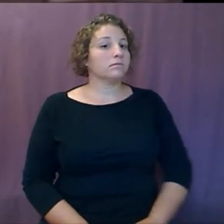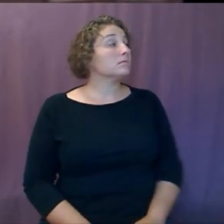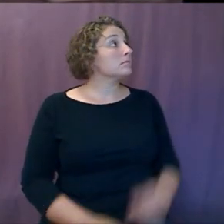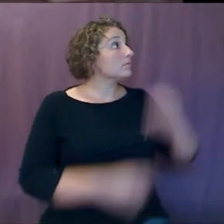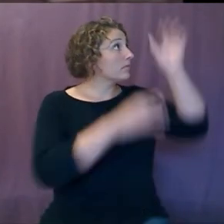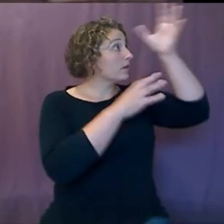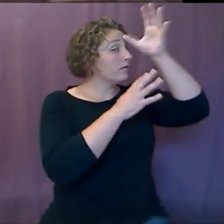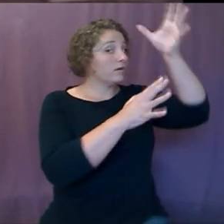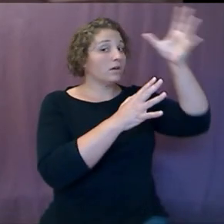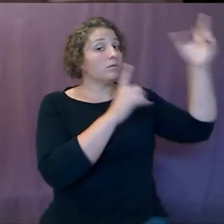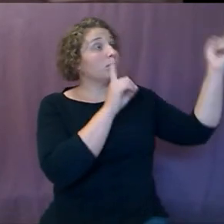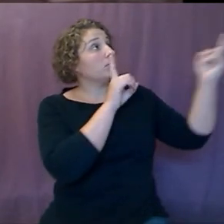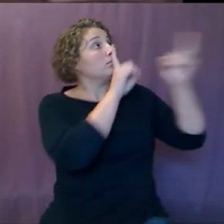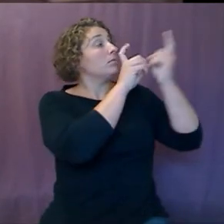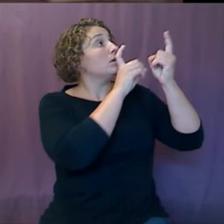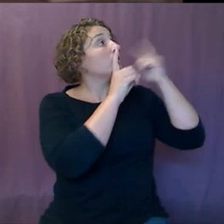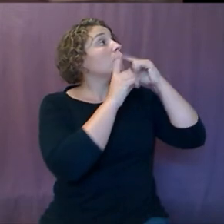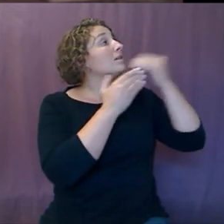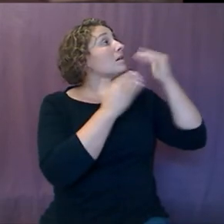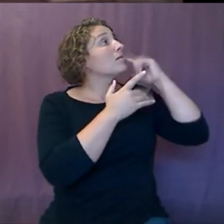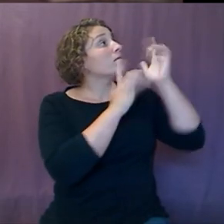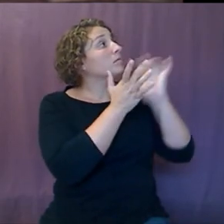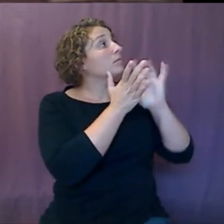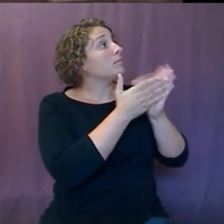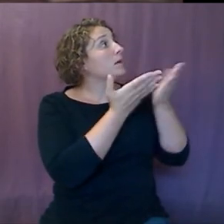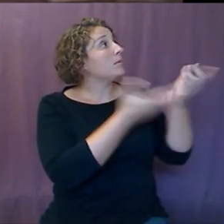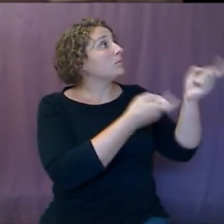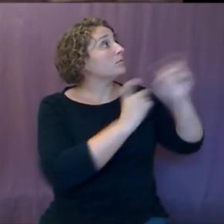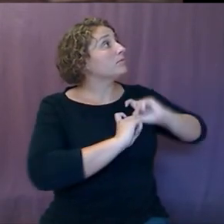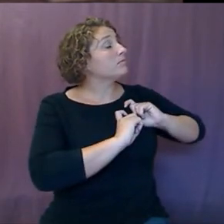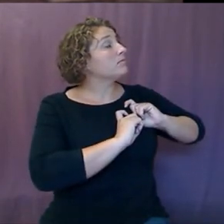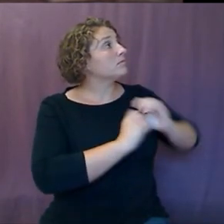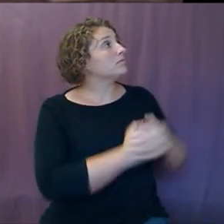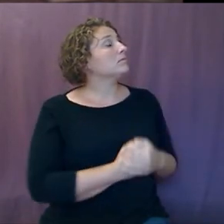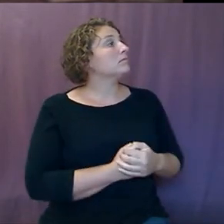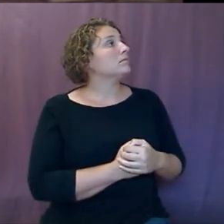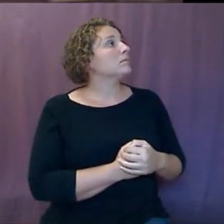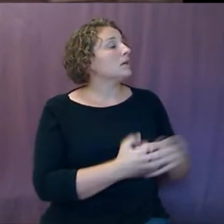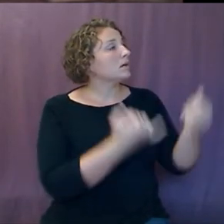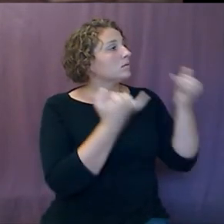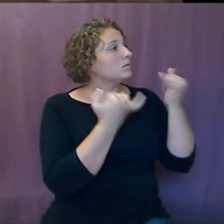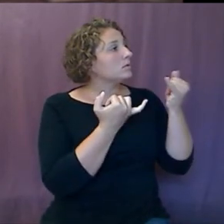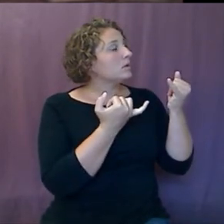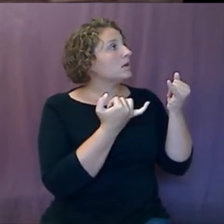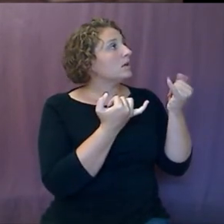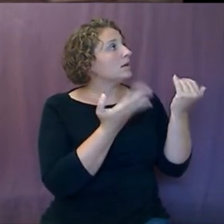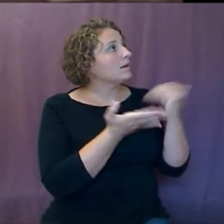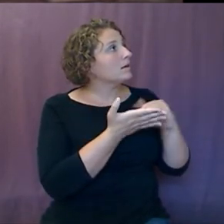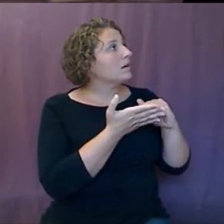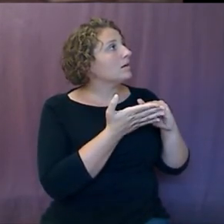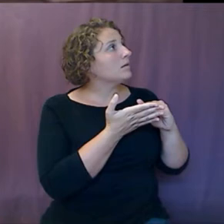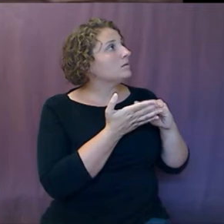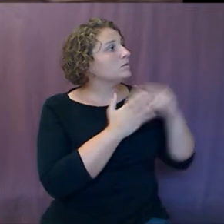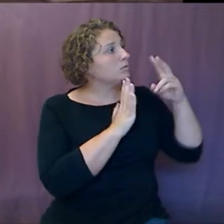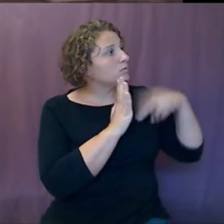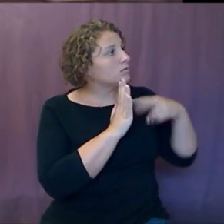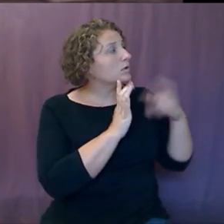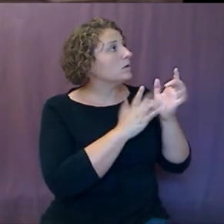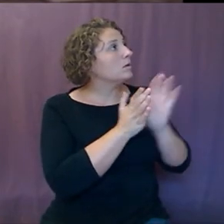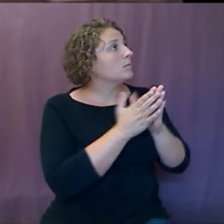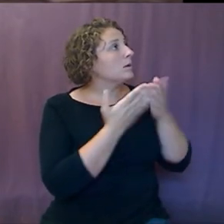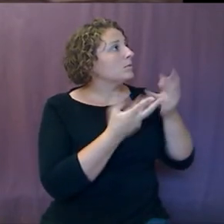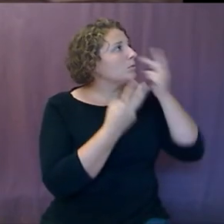Father we come before you we thank you for your word and today again as we go through your word and we look at what's